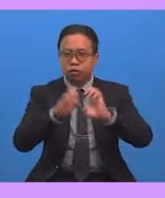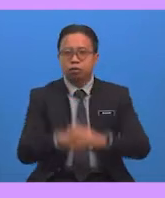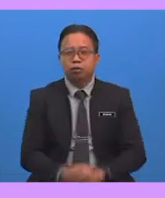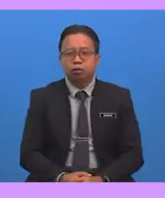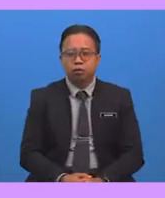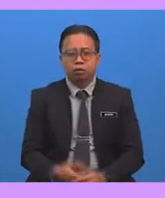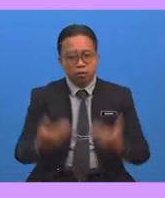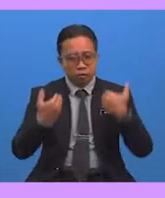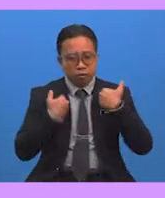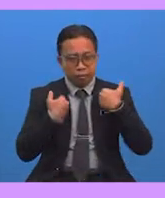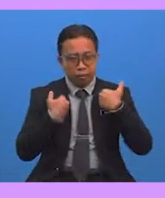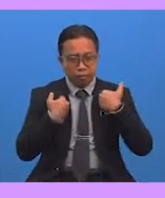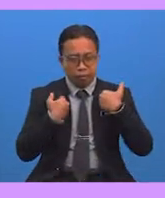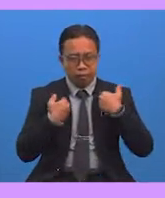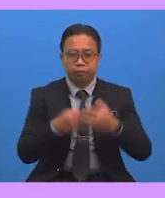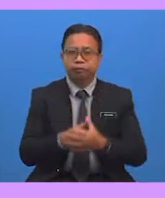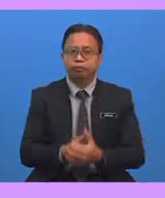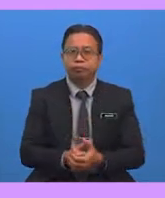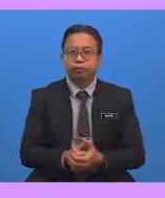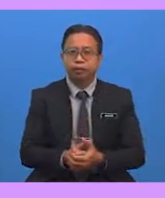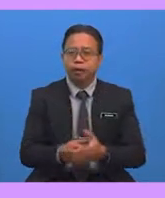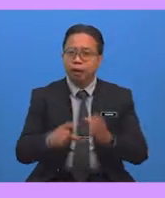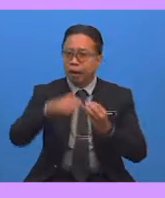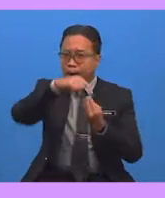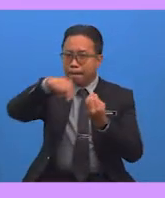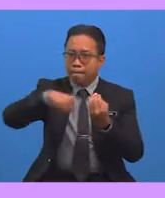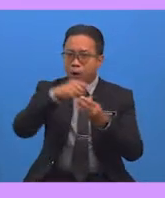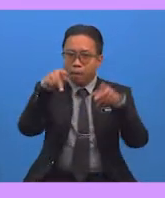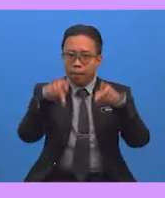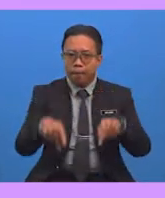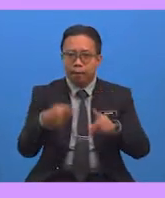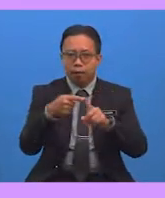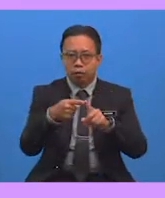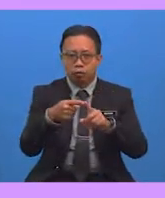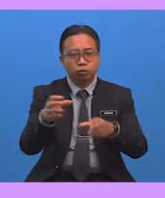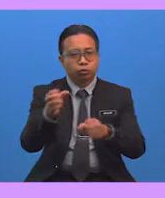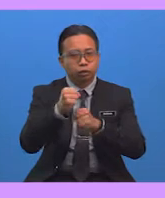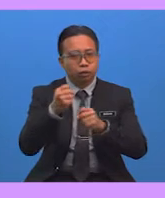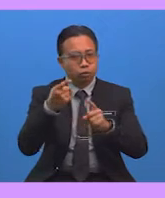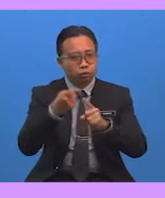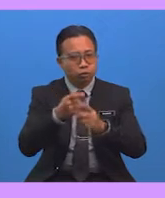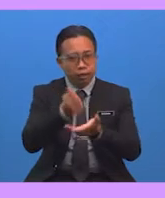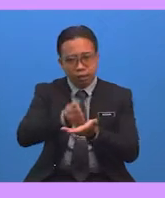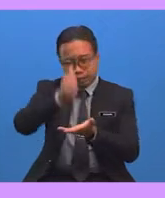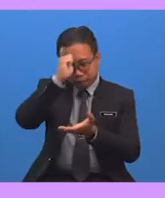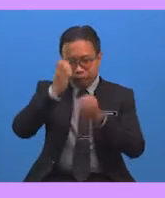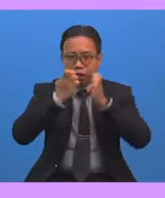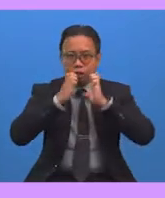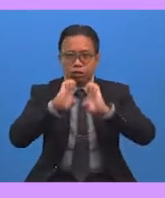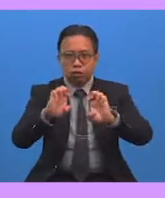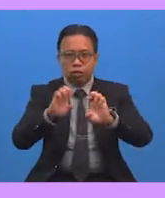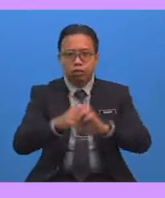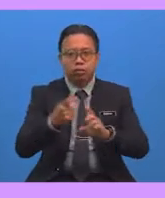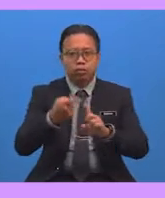it has caused an obligation among people to strive towards academic excellence due to